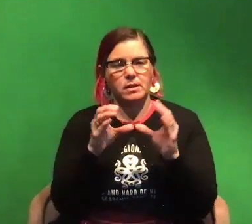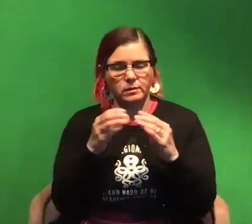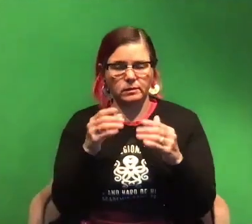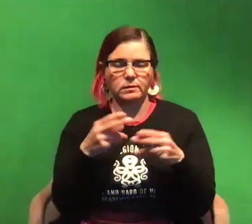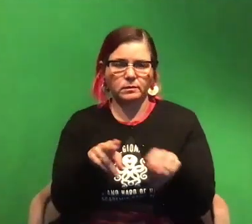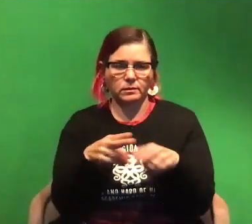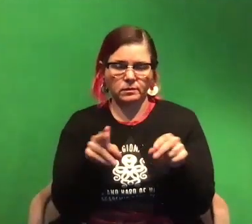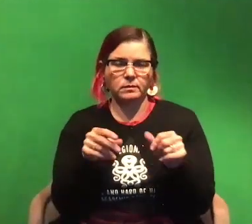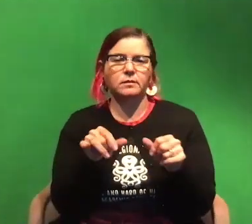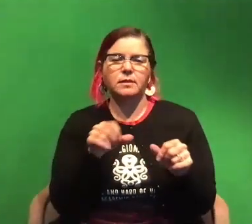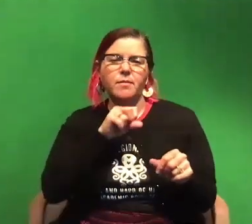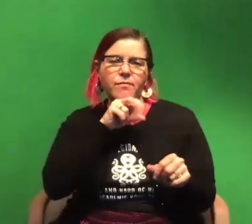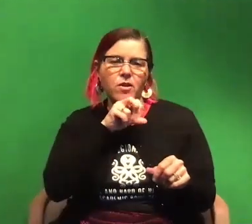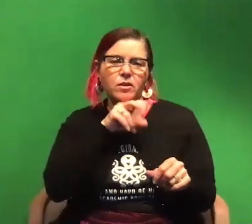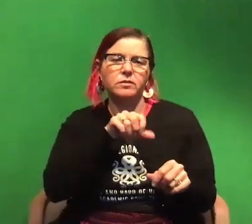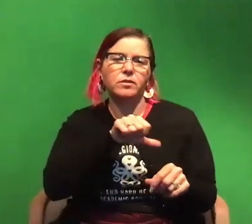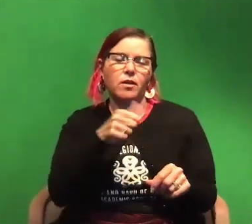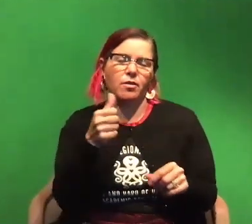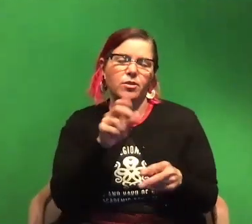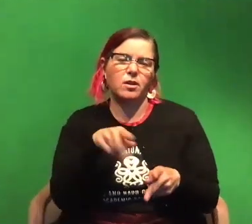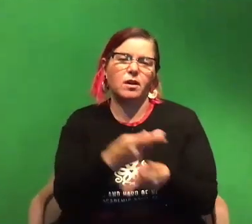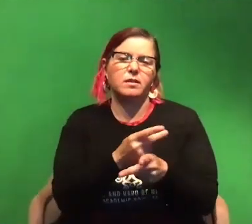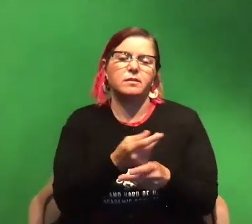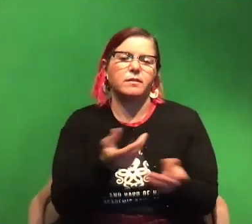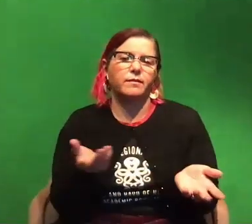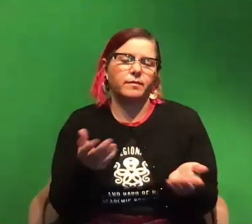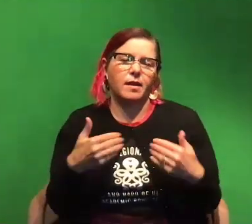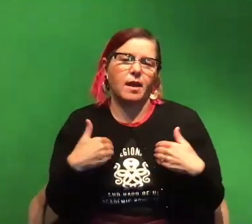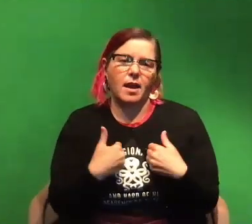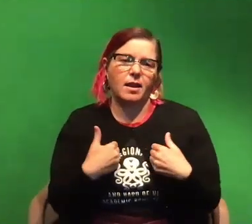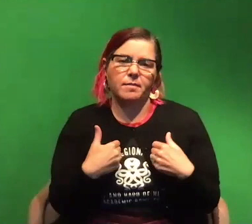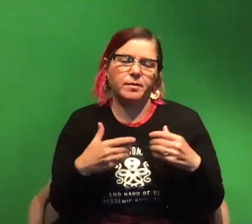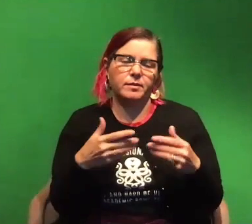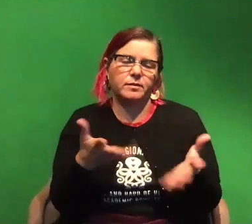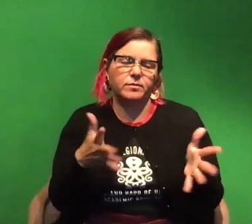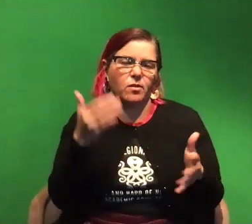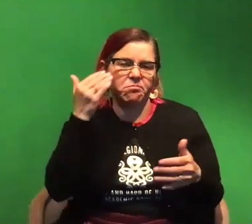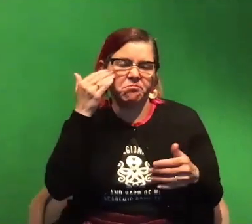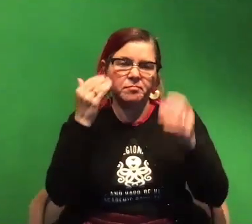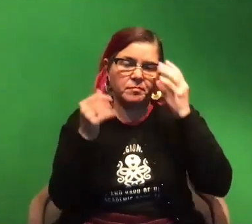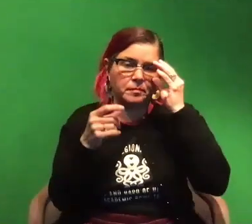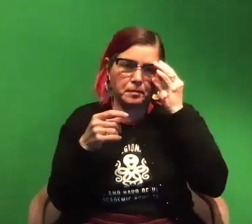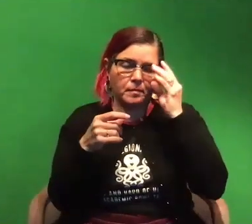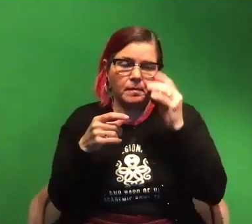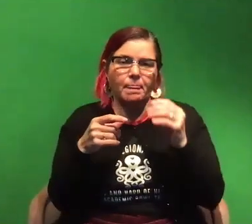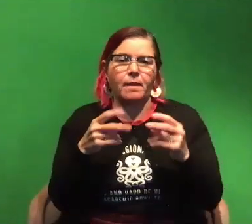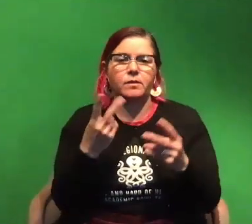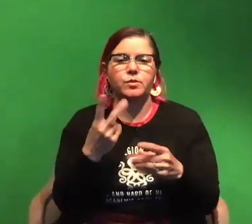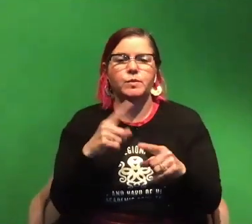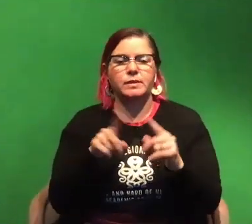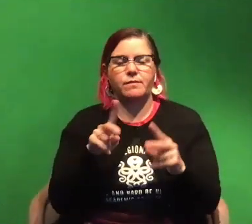you know, frogs or other types of animals you may be more familiar with. And they have two different type